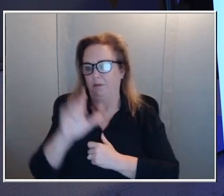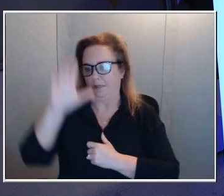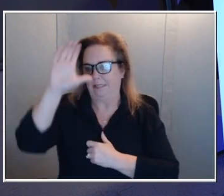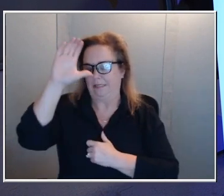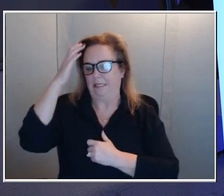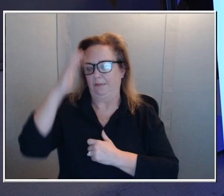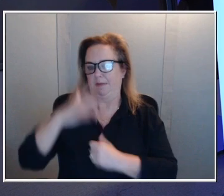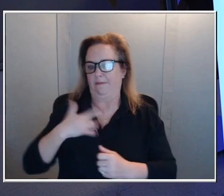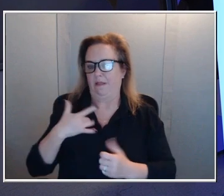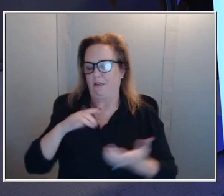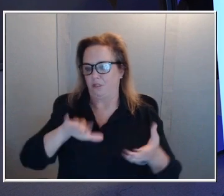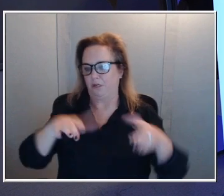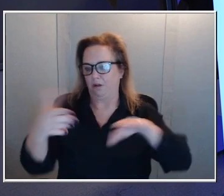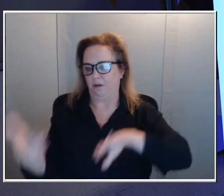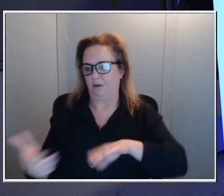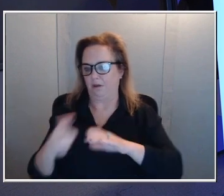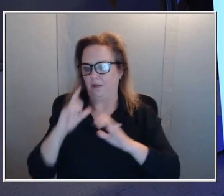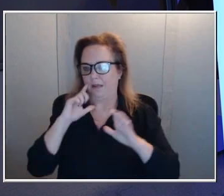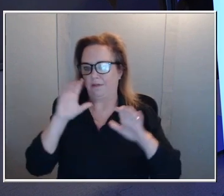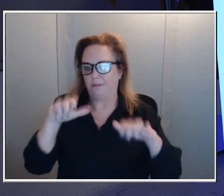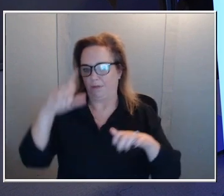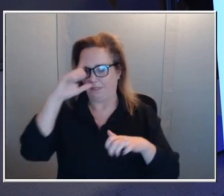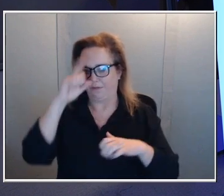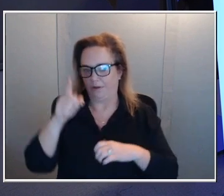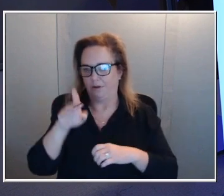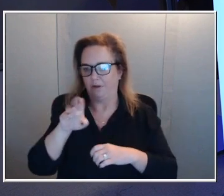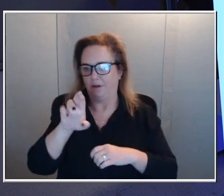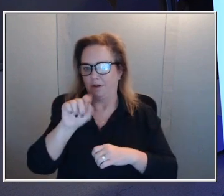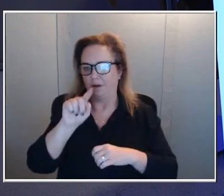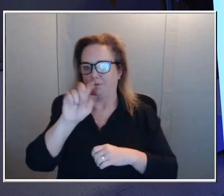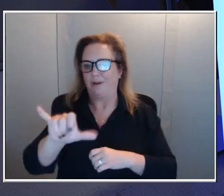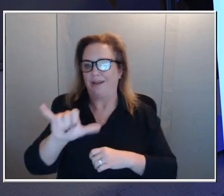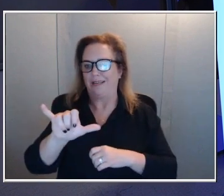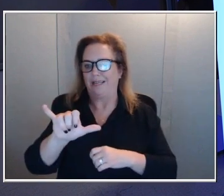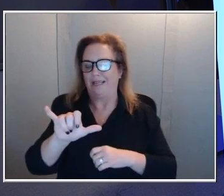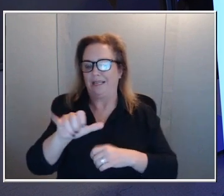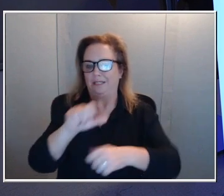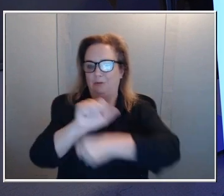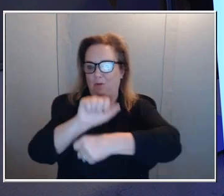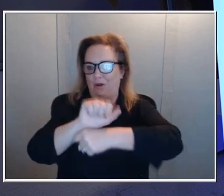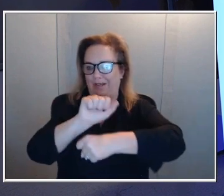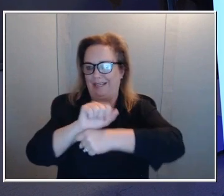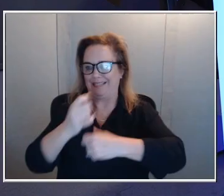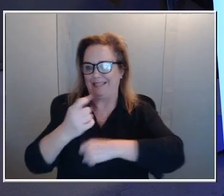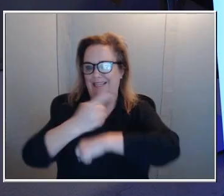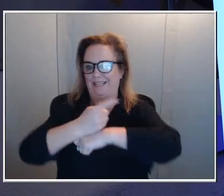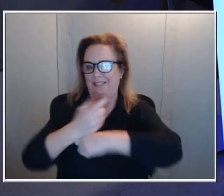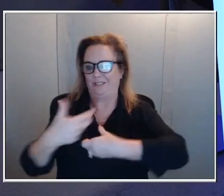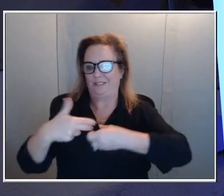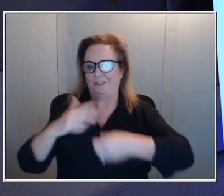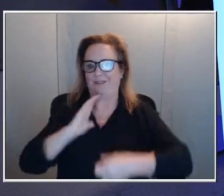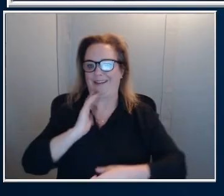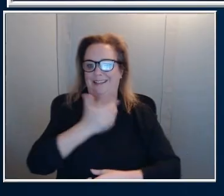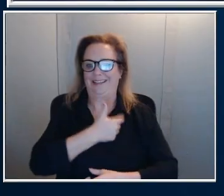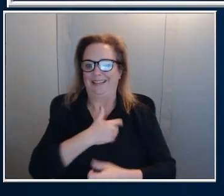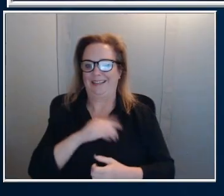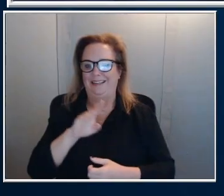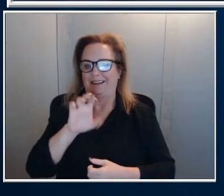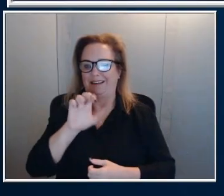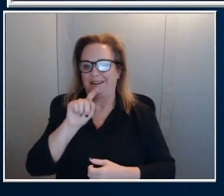like. Okay, I have a surprise for you. Brittany, who's on duty, actually is with us now.